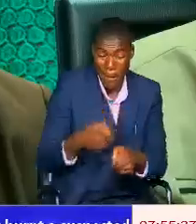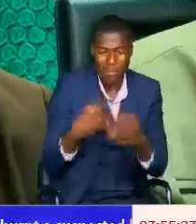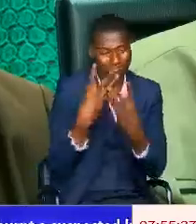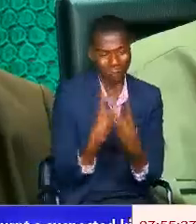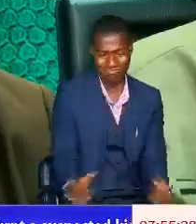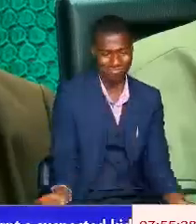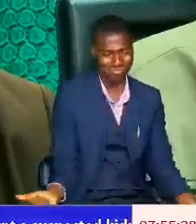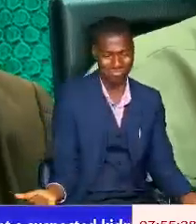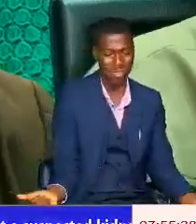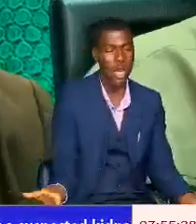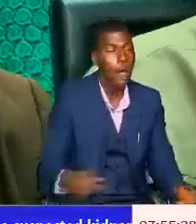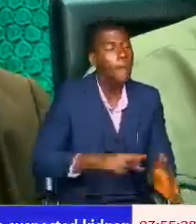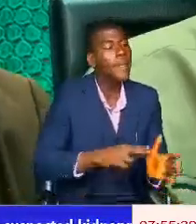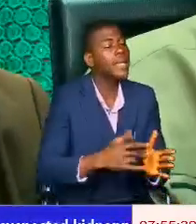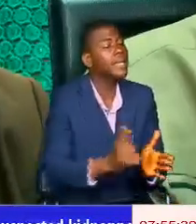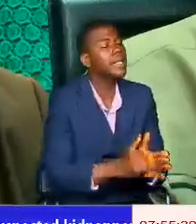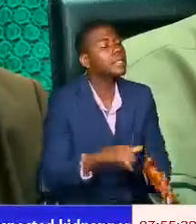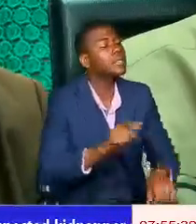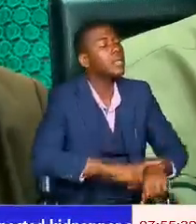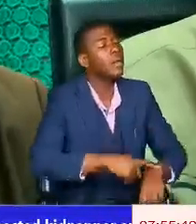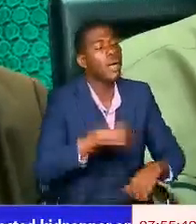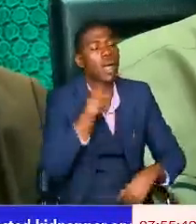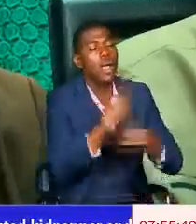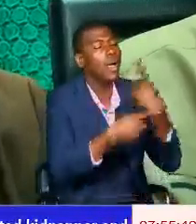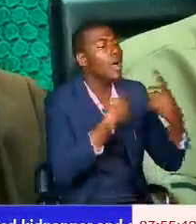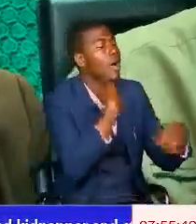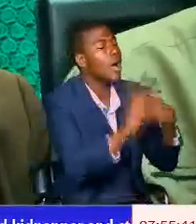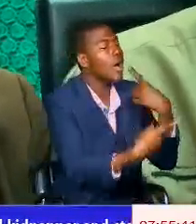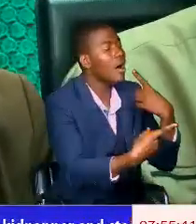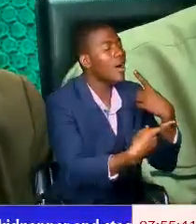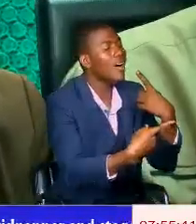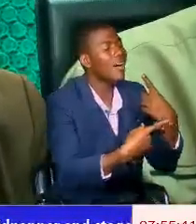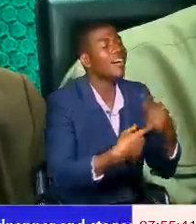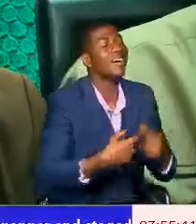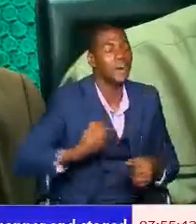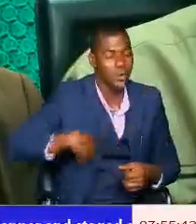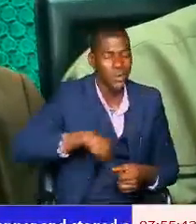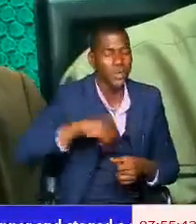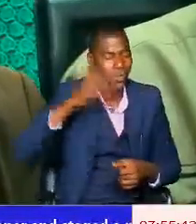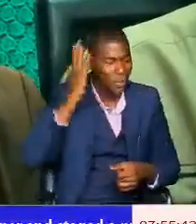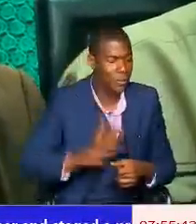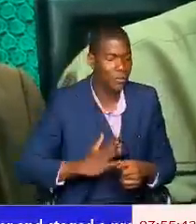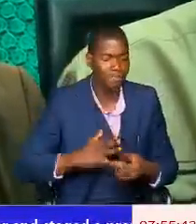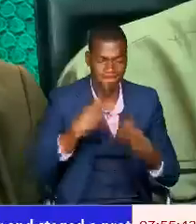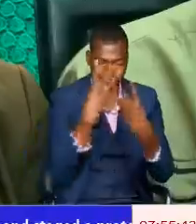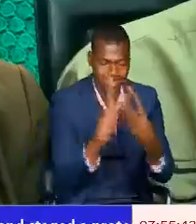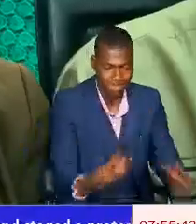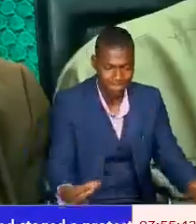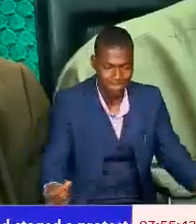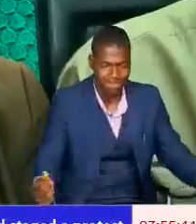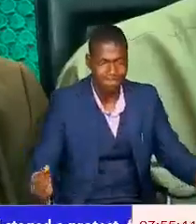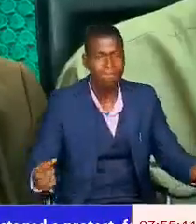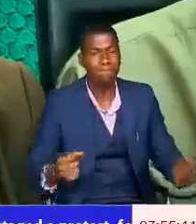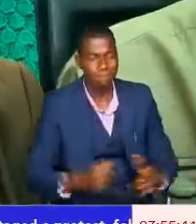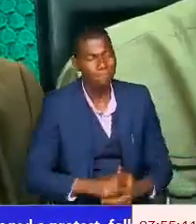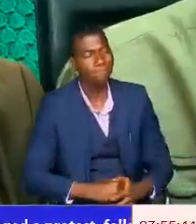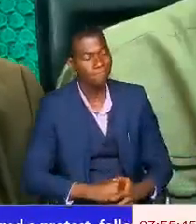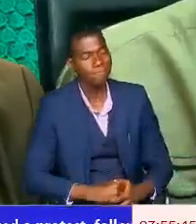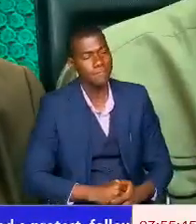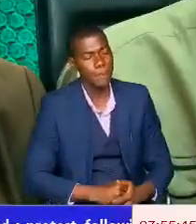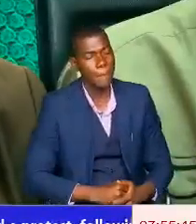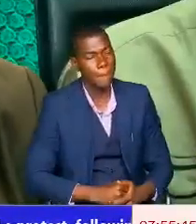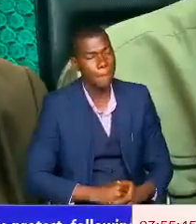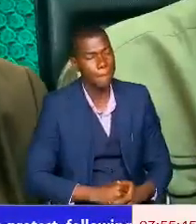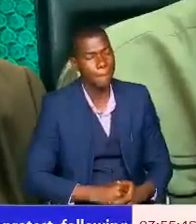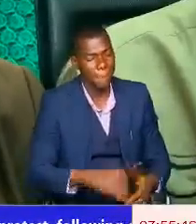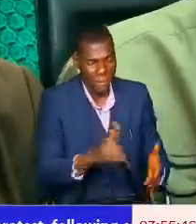to say when you speak out, when you let us know where the complaint is coming from, and when we intervene, by God's grace help we come. That